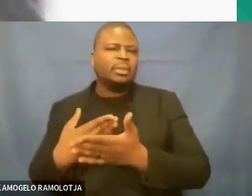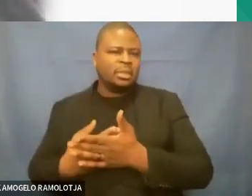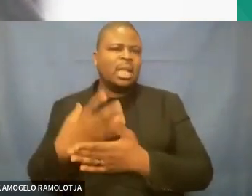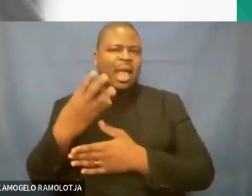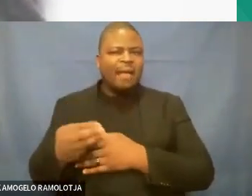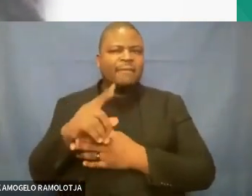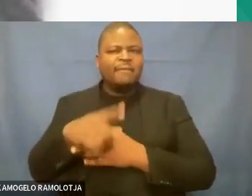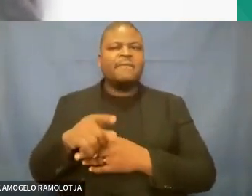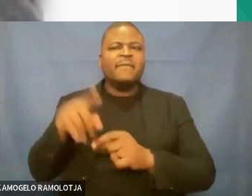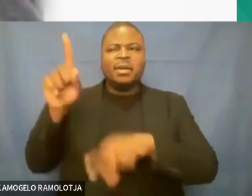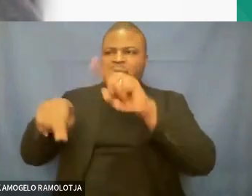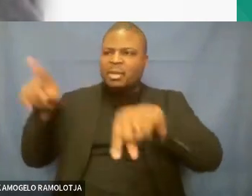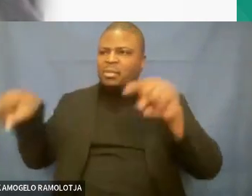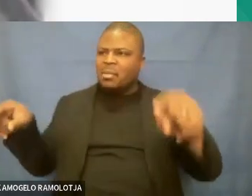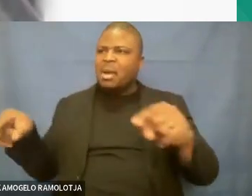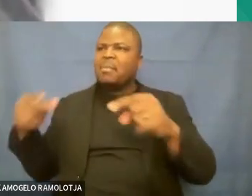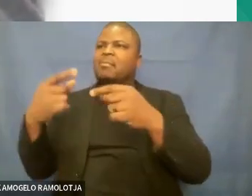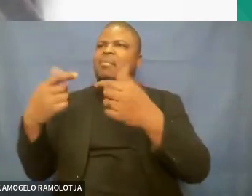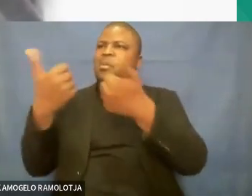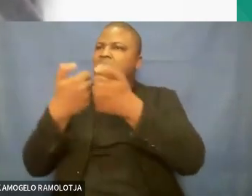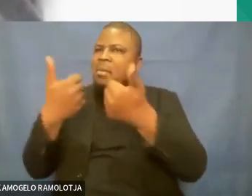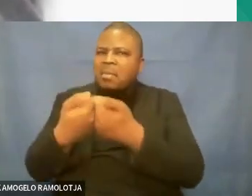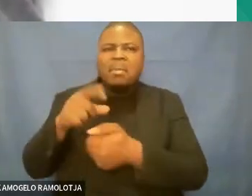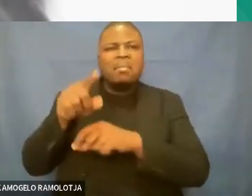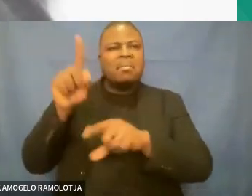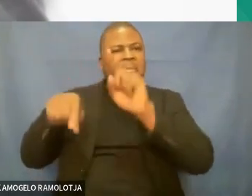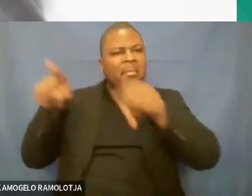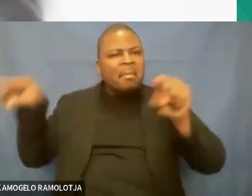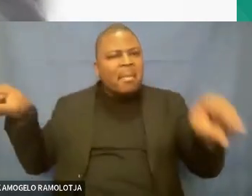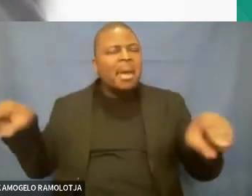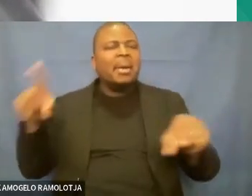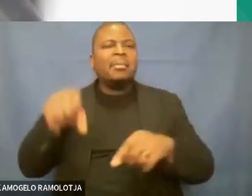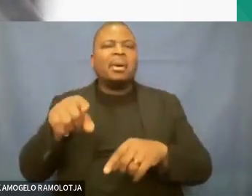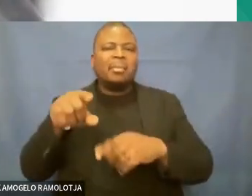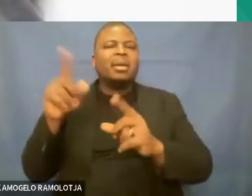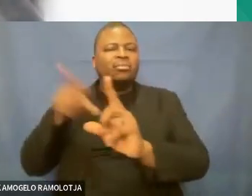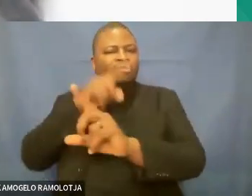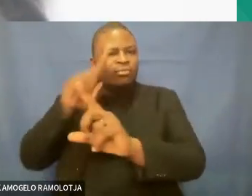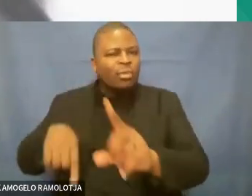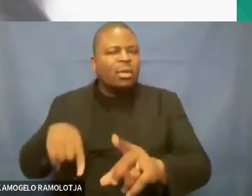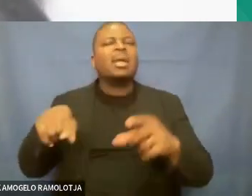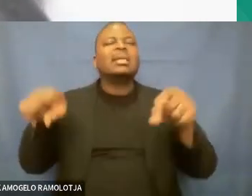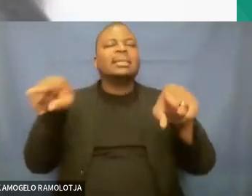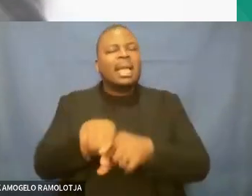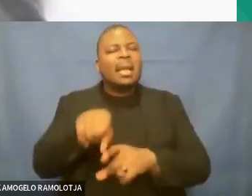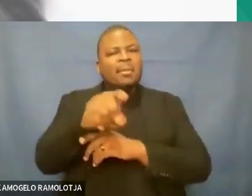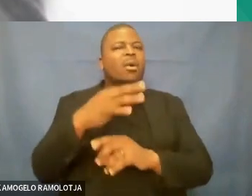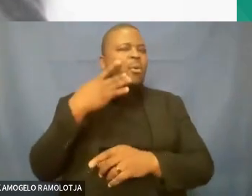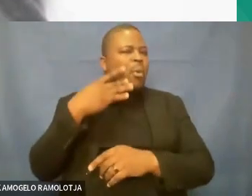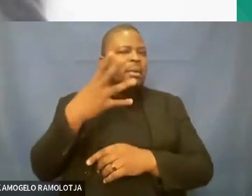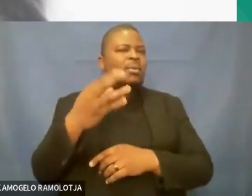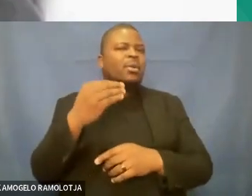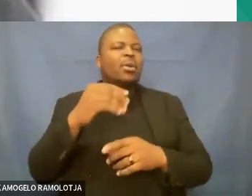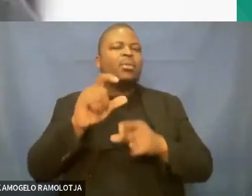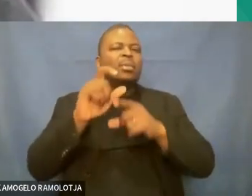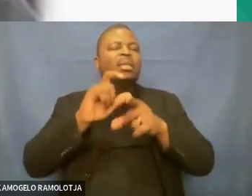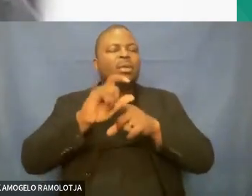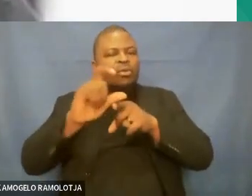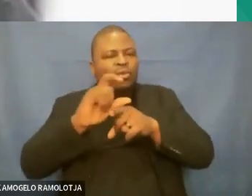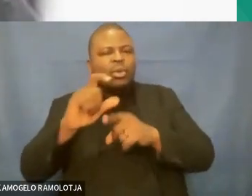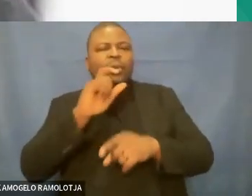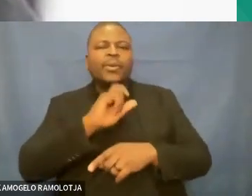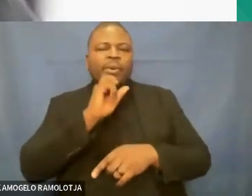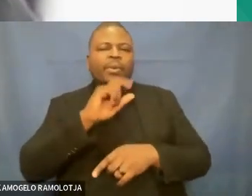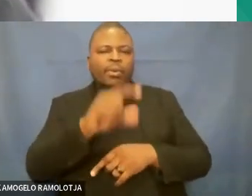having an upper hand in terms of dealing with issues of whether do we use a condom or not, issues of sexual and reproductive